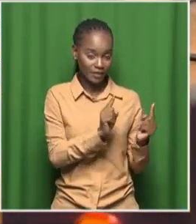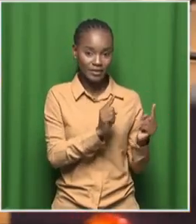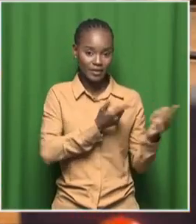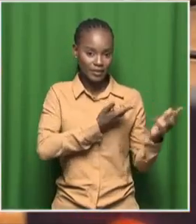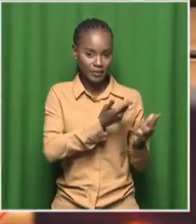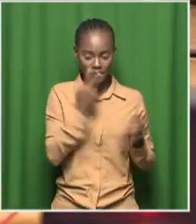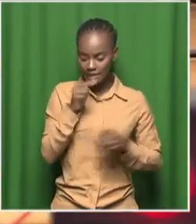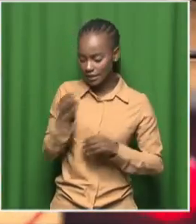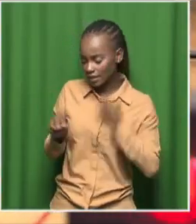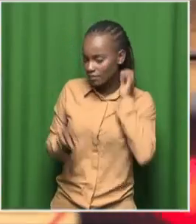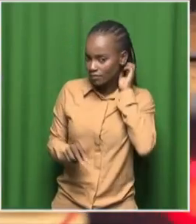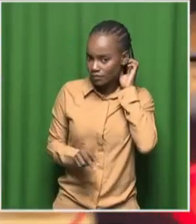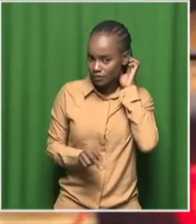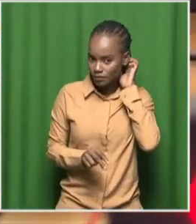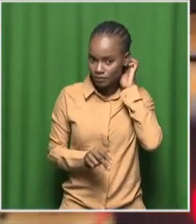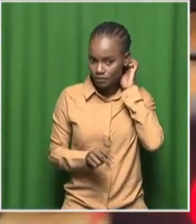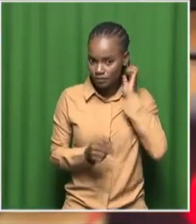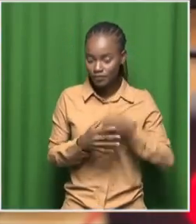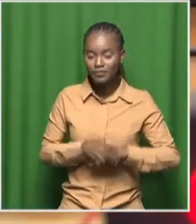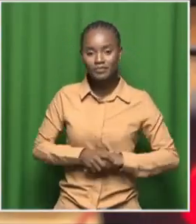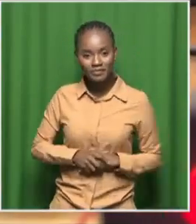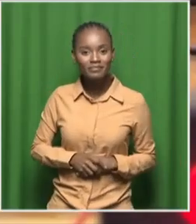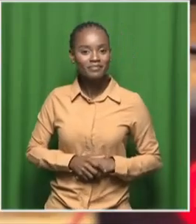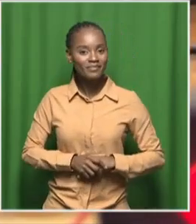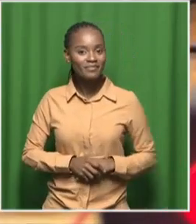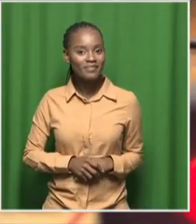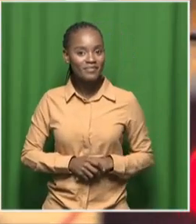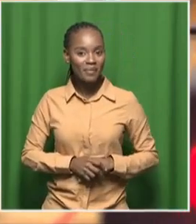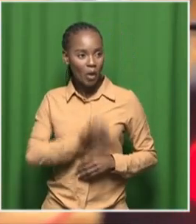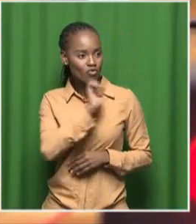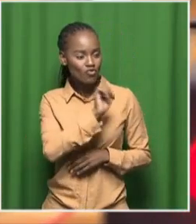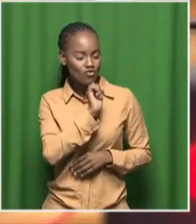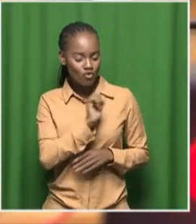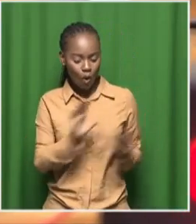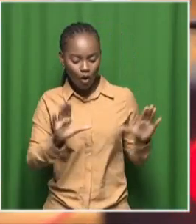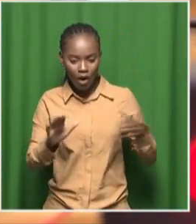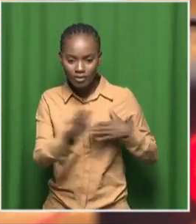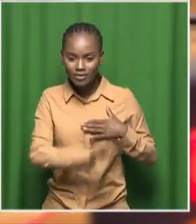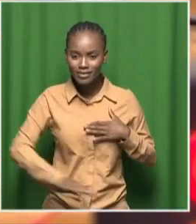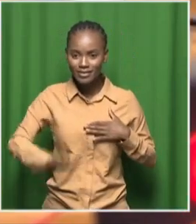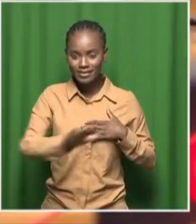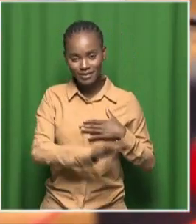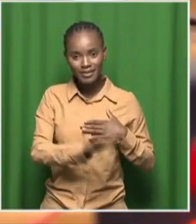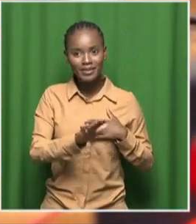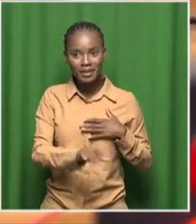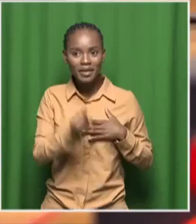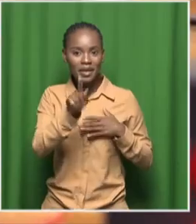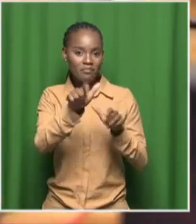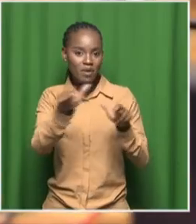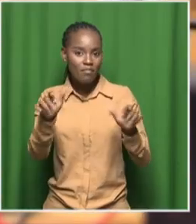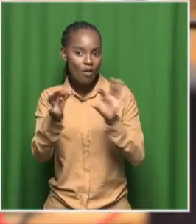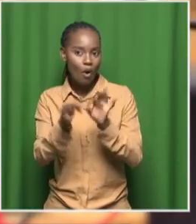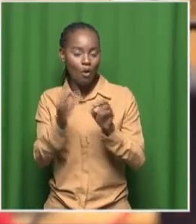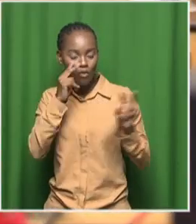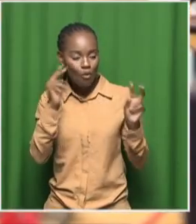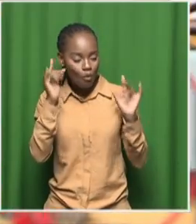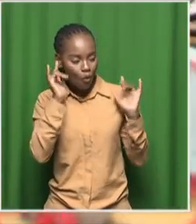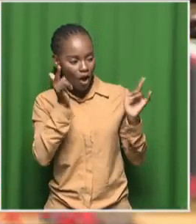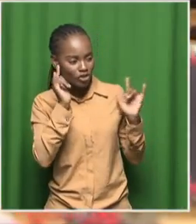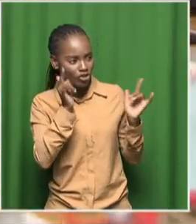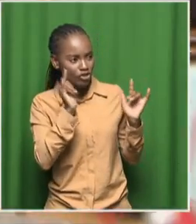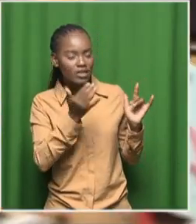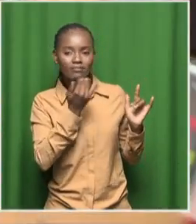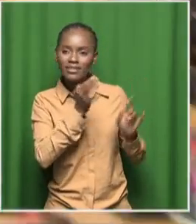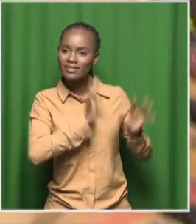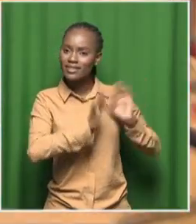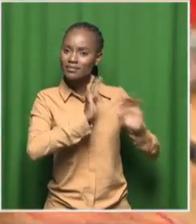Firstly, this is, of course, your classroom, your domain. So, for those watching, what is it that you teach and why are